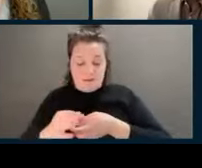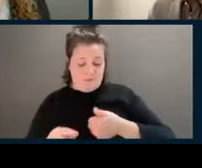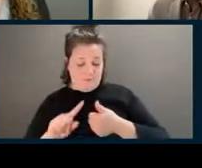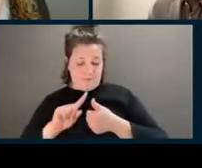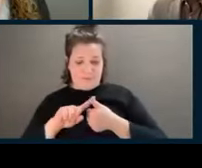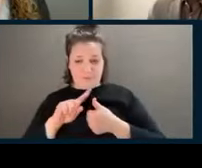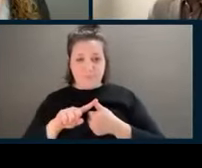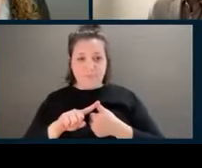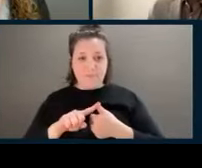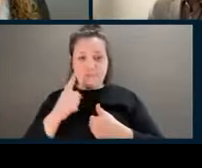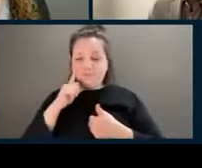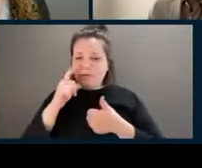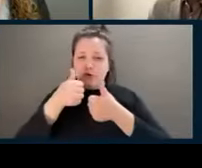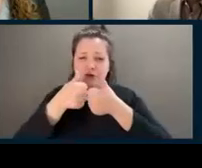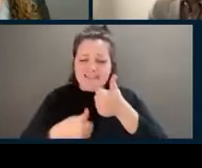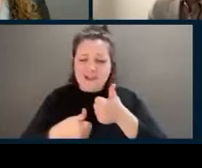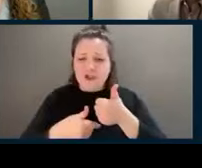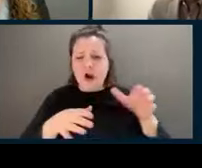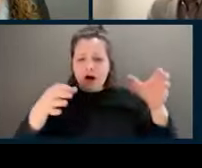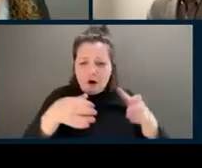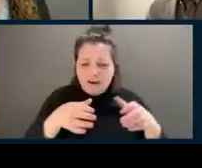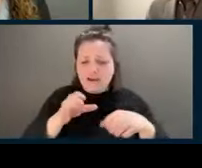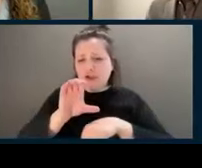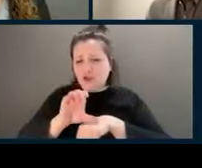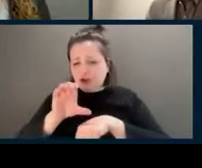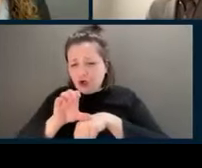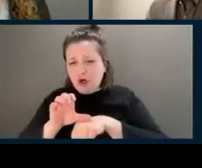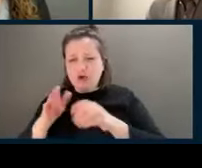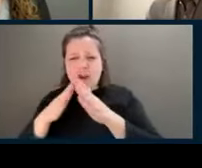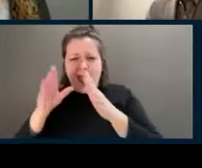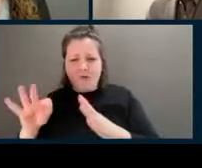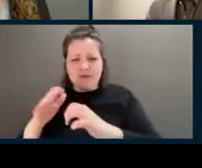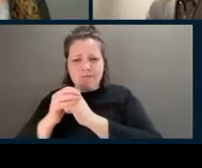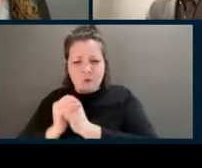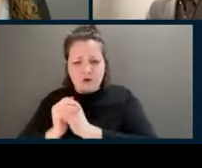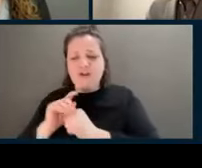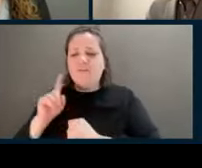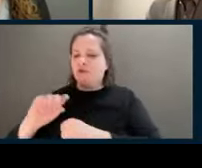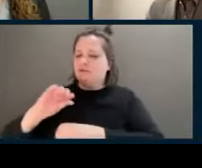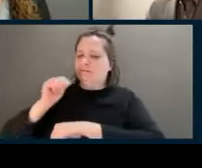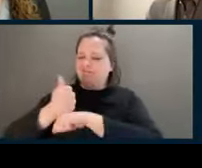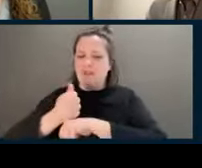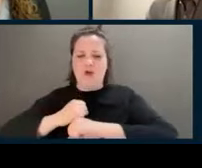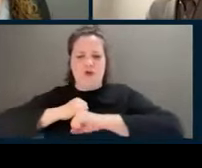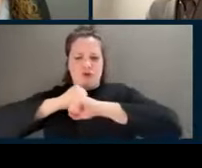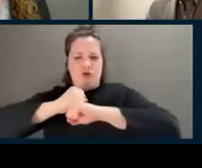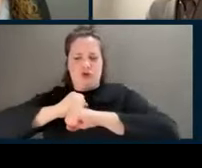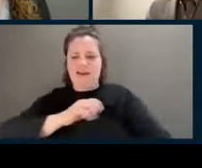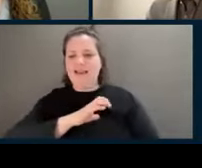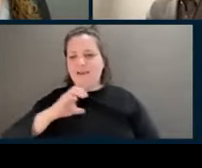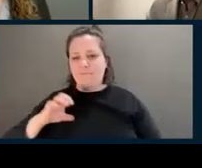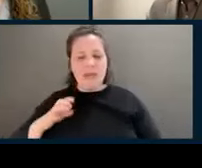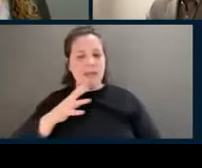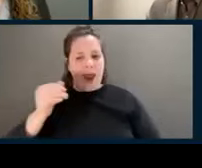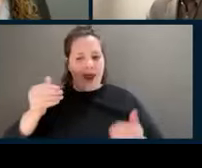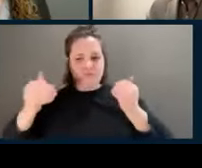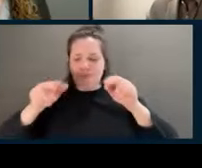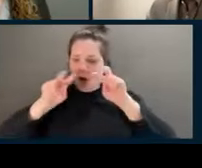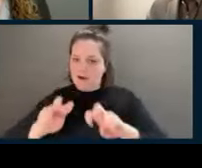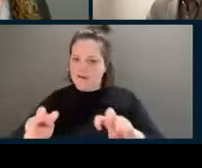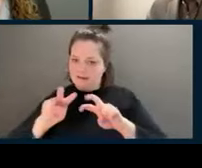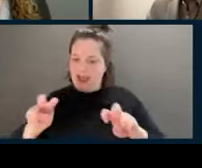each congregation, church, house of worship to form a security committee and conduct an assessment. And what I mean by that is